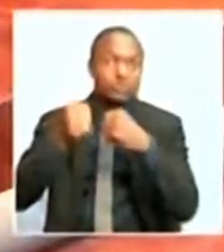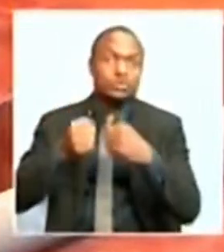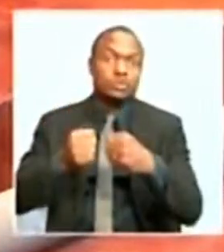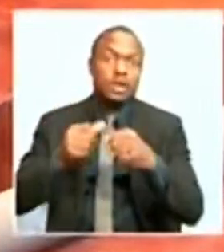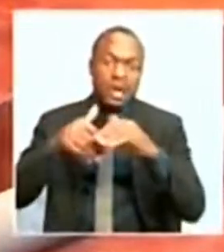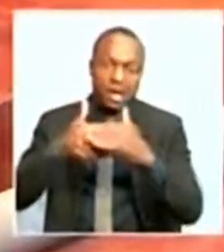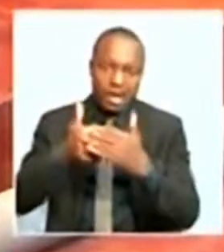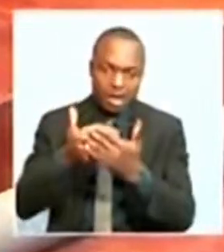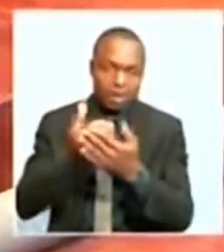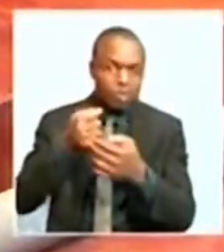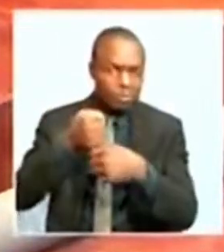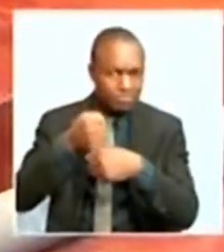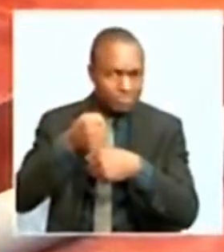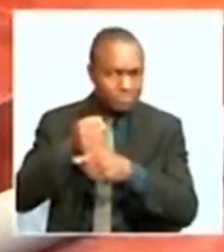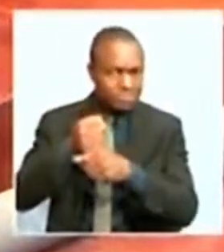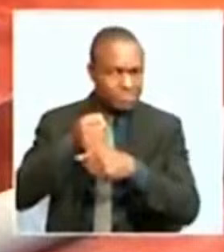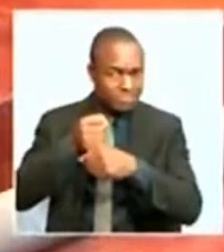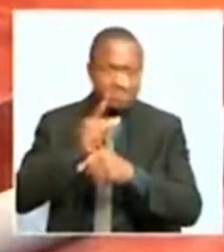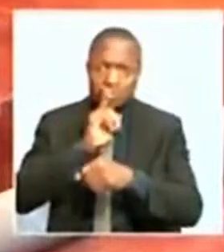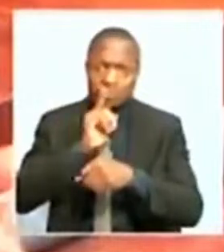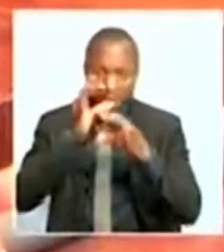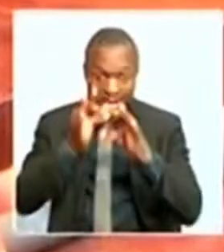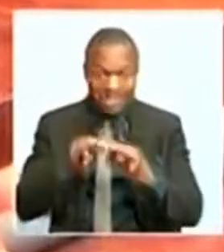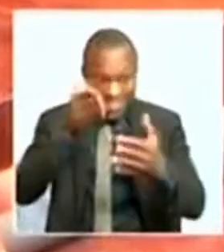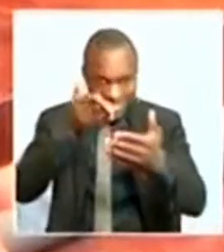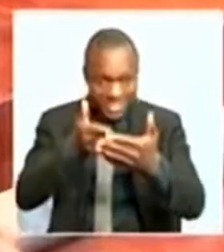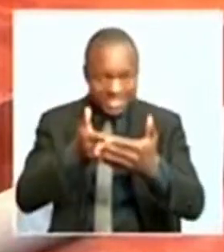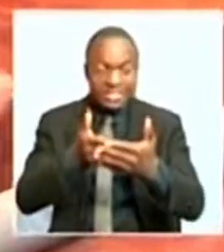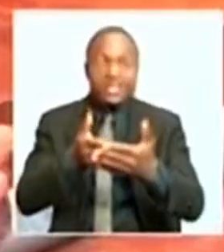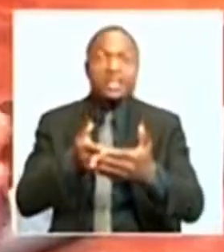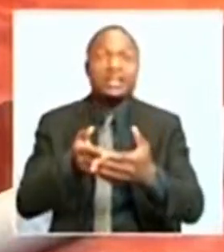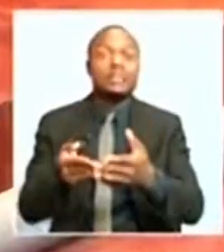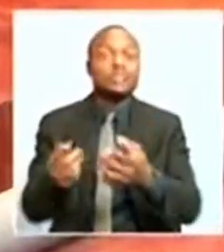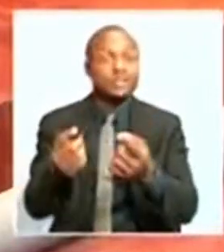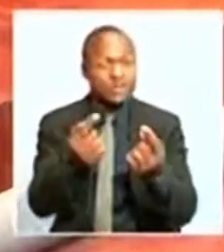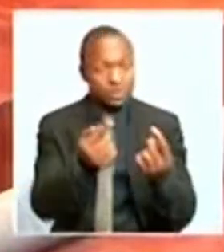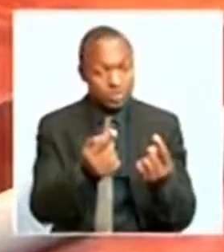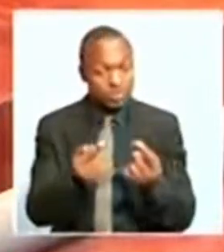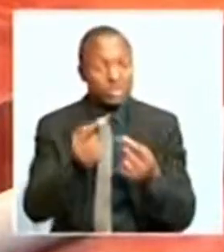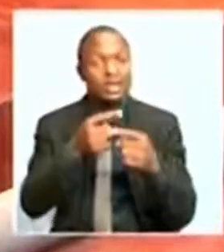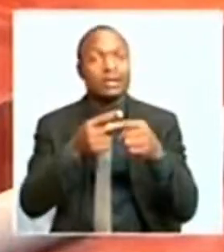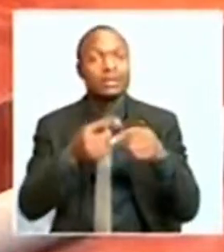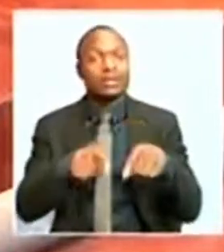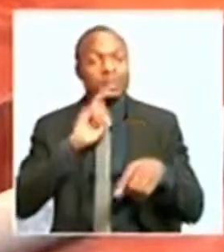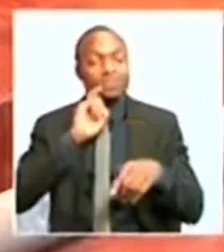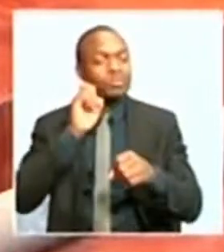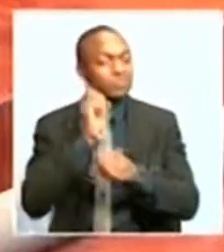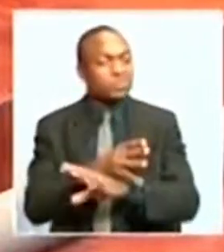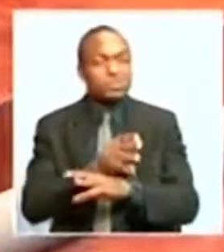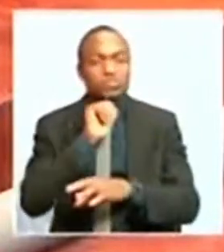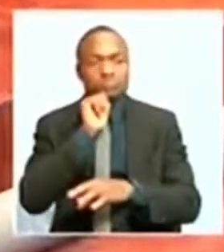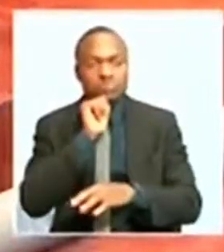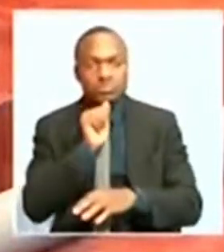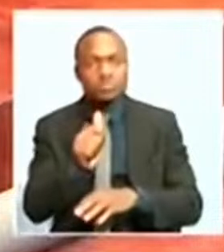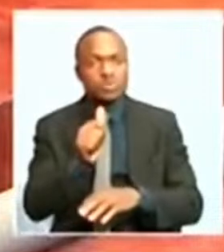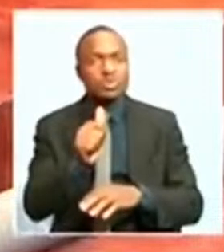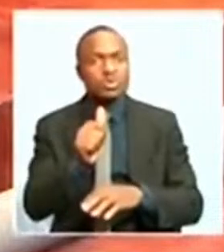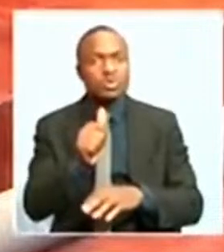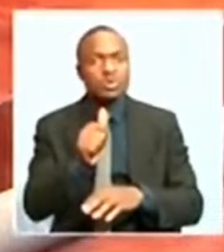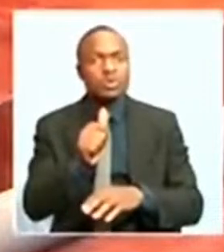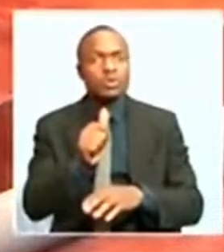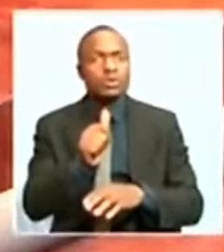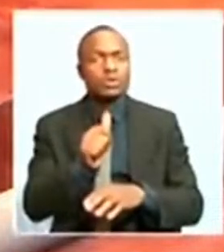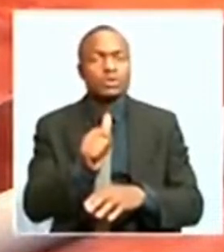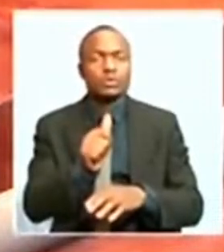how we ensure that when such an event comes, we'll be ready and we don't have to spend too much on the budget. And I